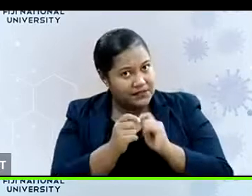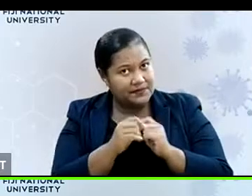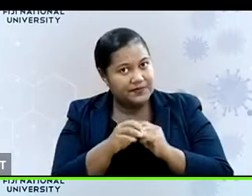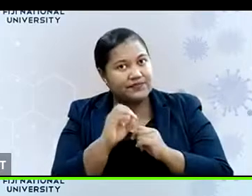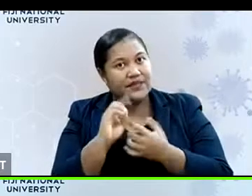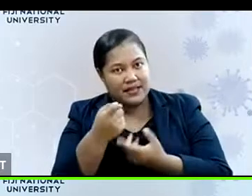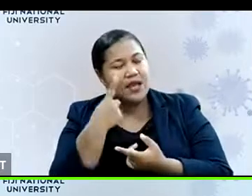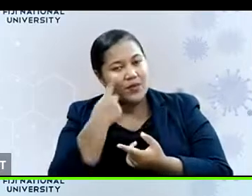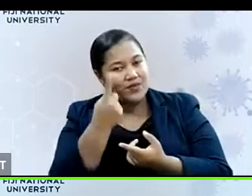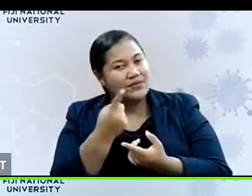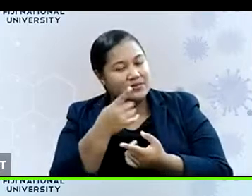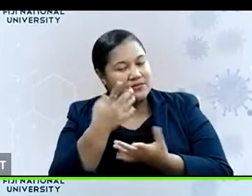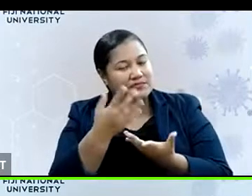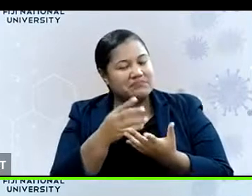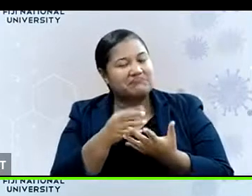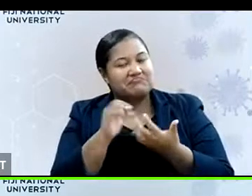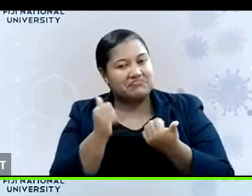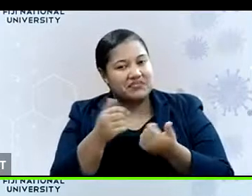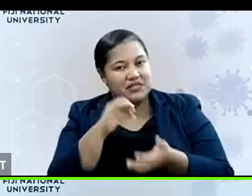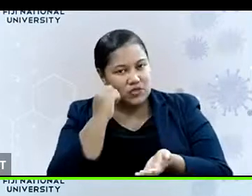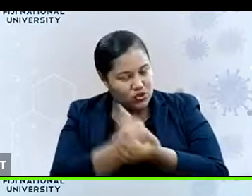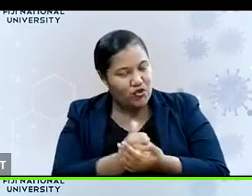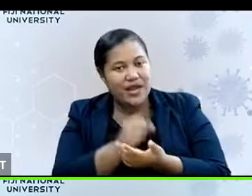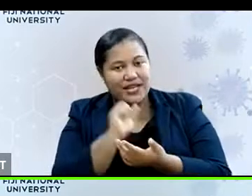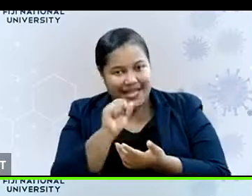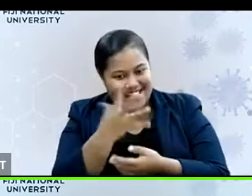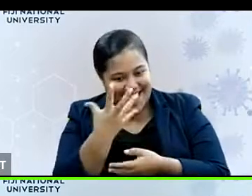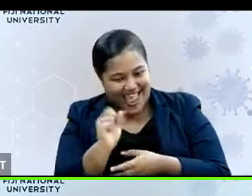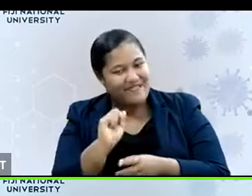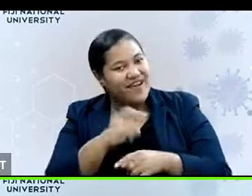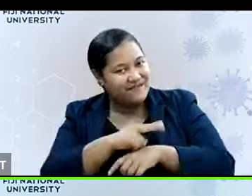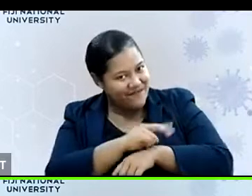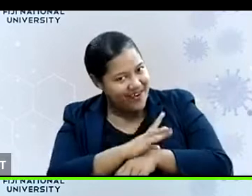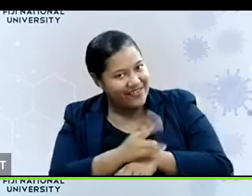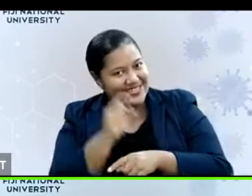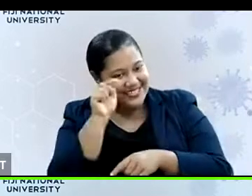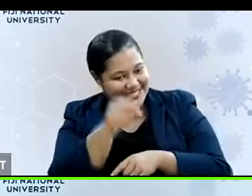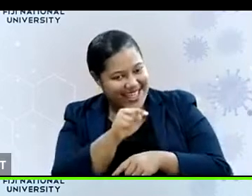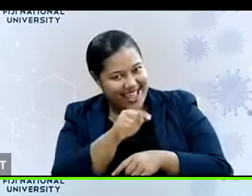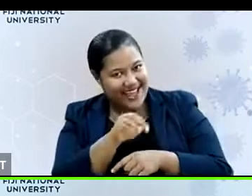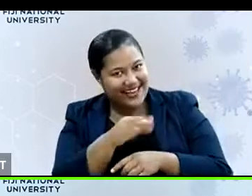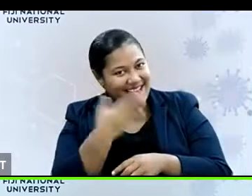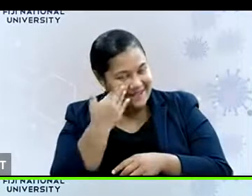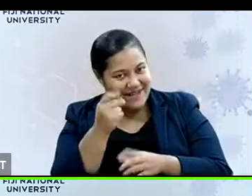that there is in fact virus present in that sample.